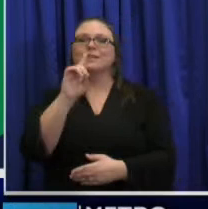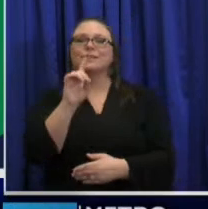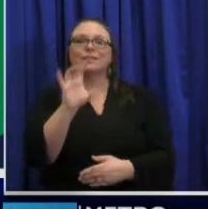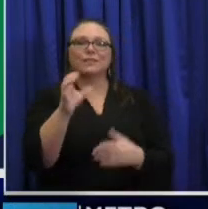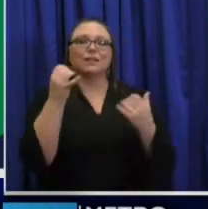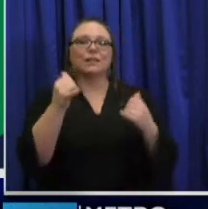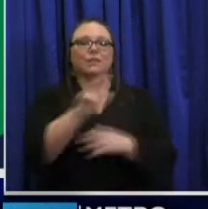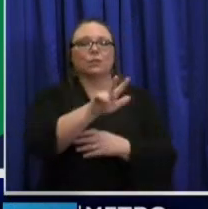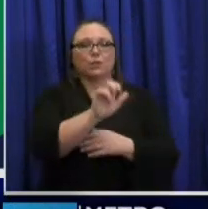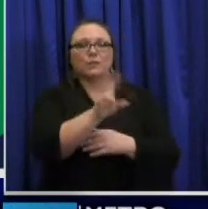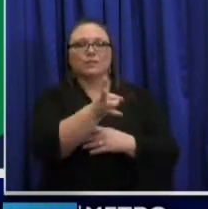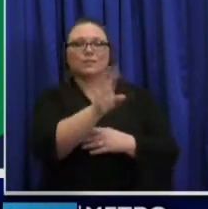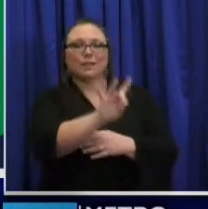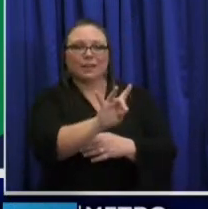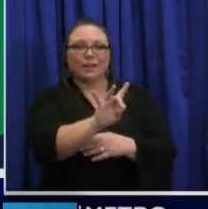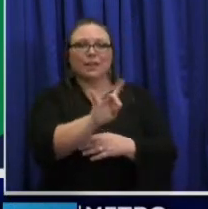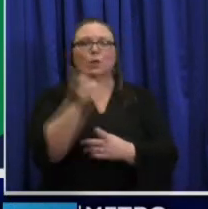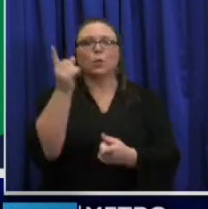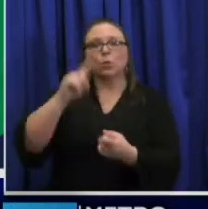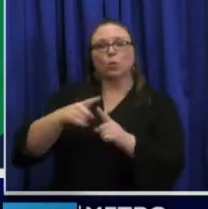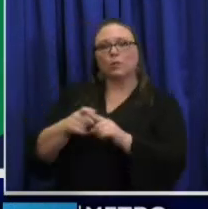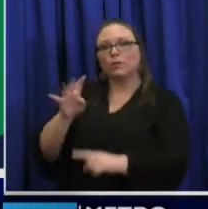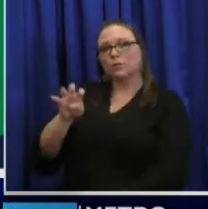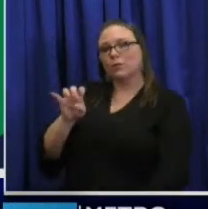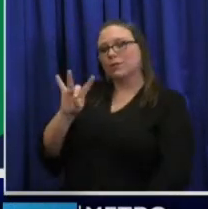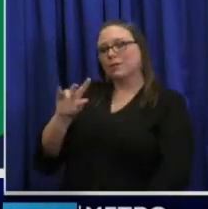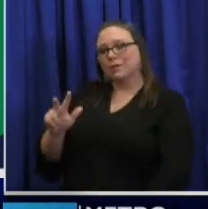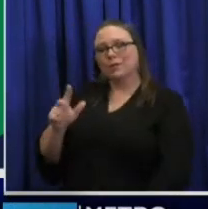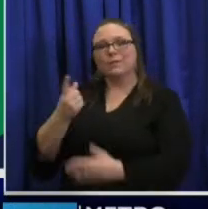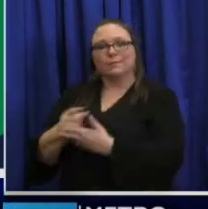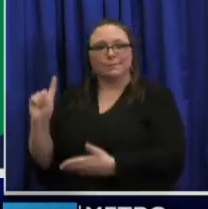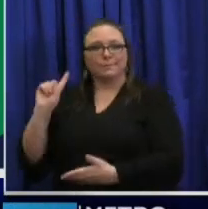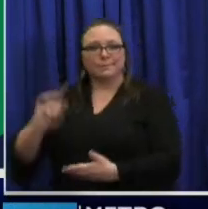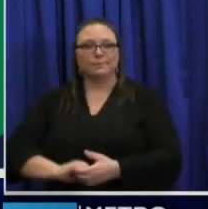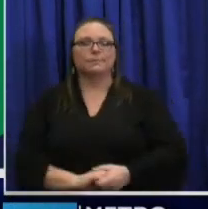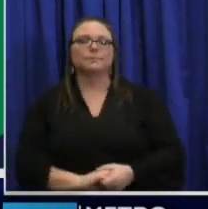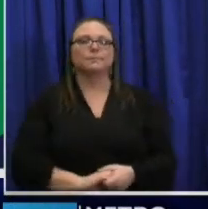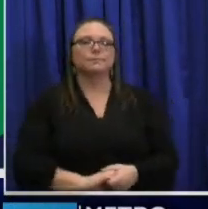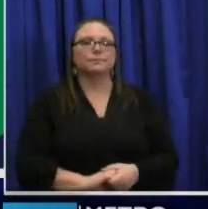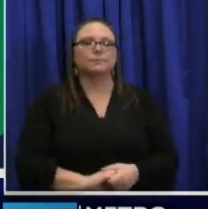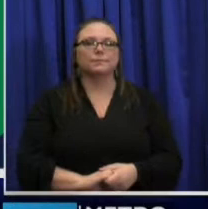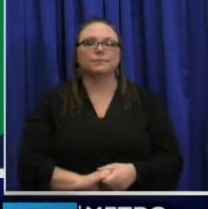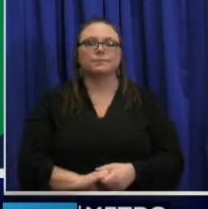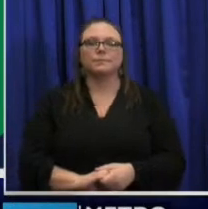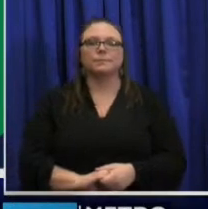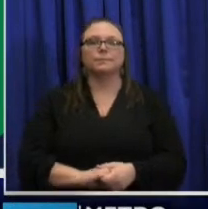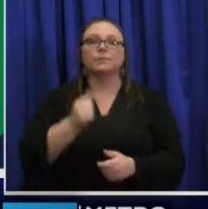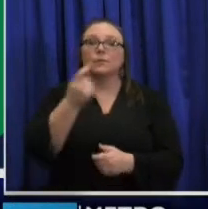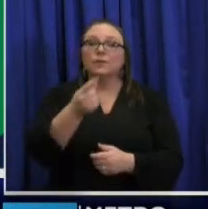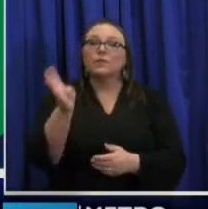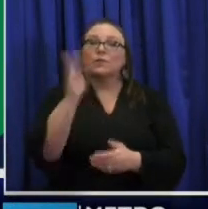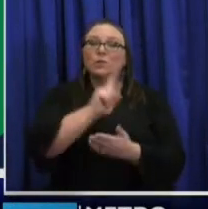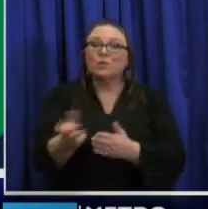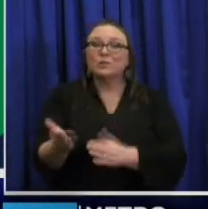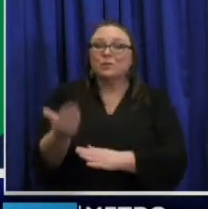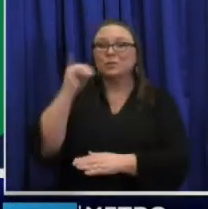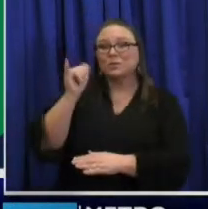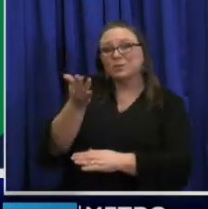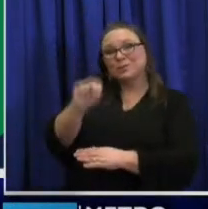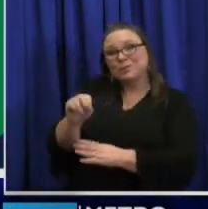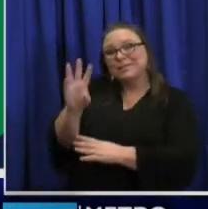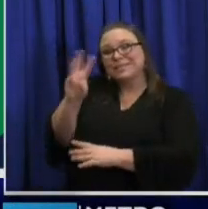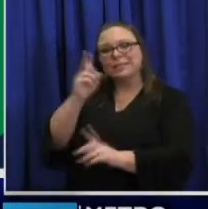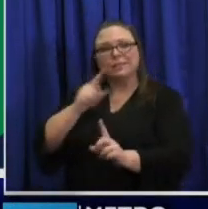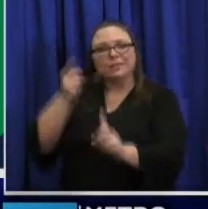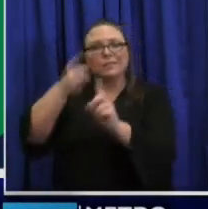County is 378, down from 483 in our last update. Just a few weeks ago, on January 6th, we hit